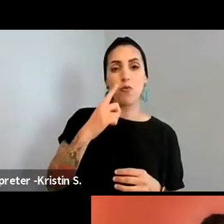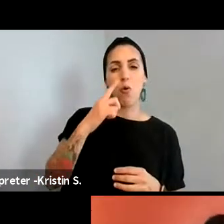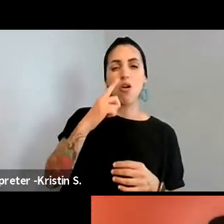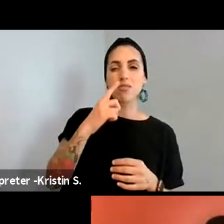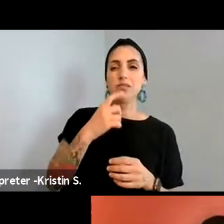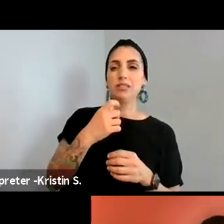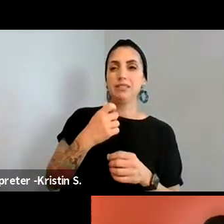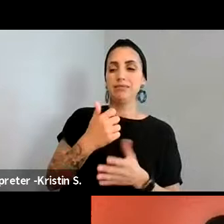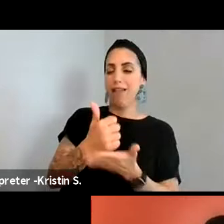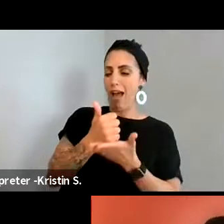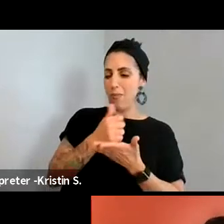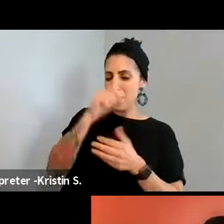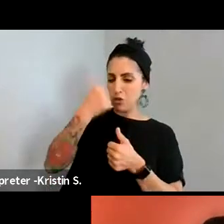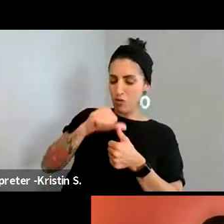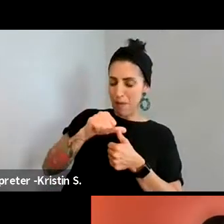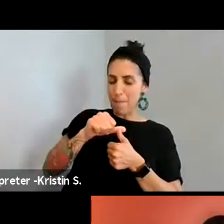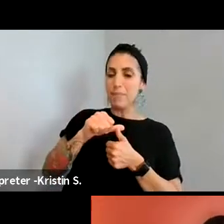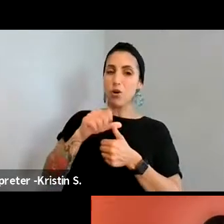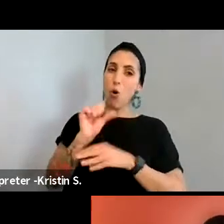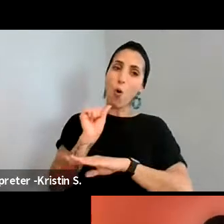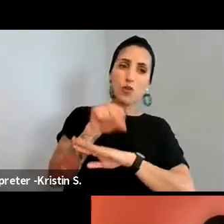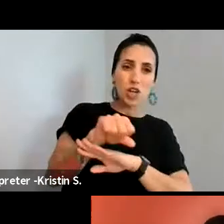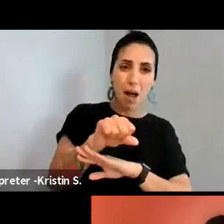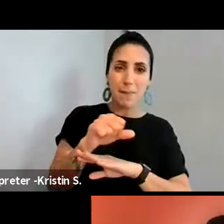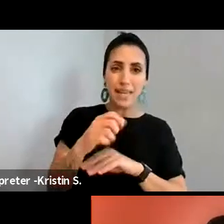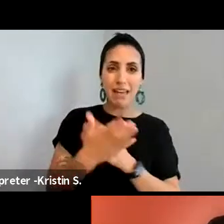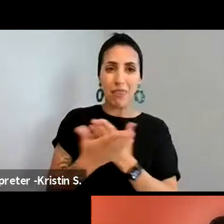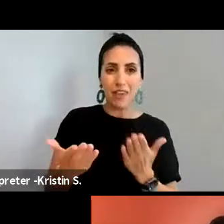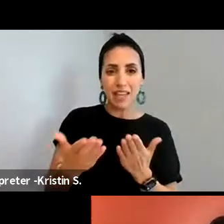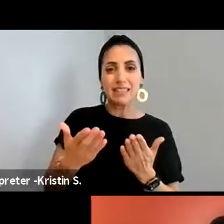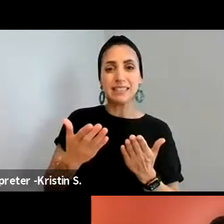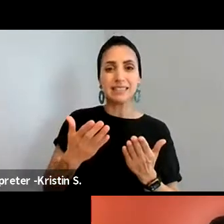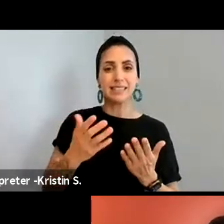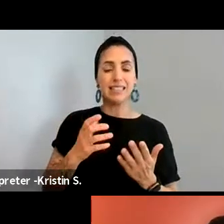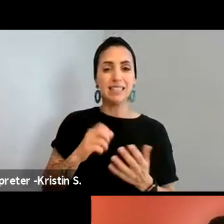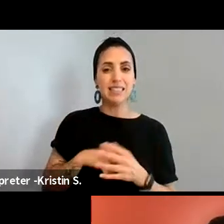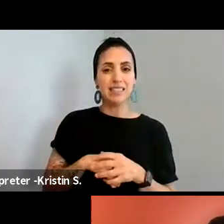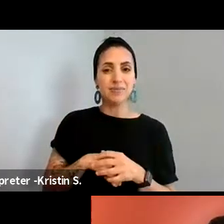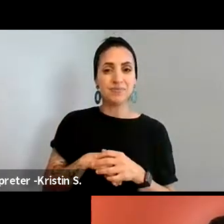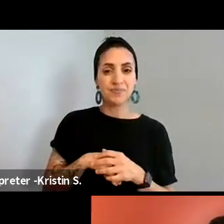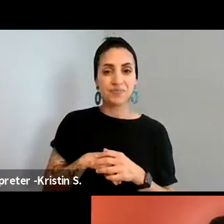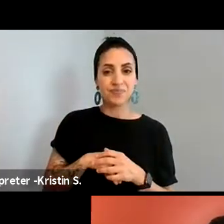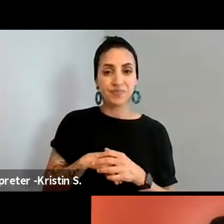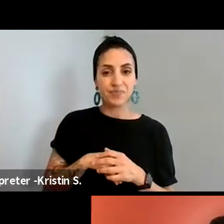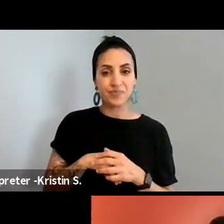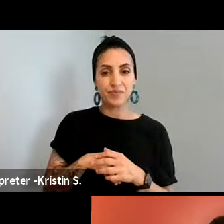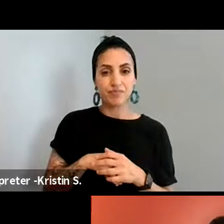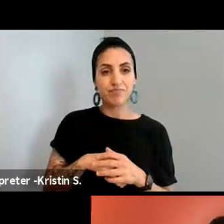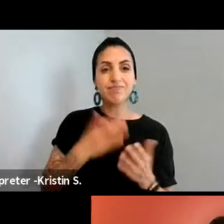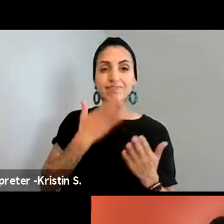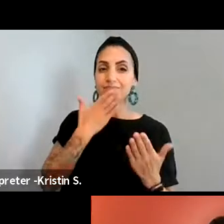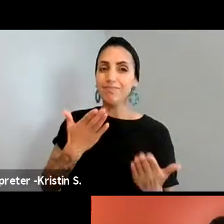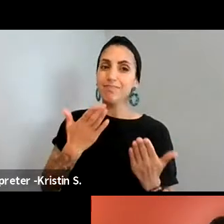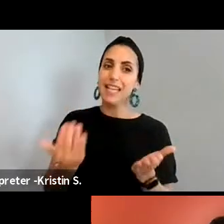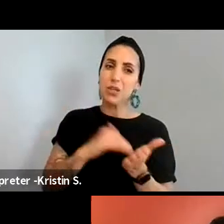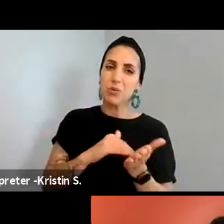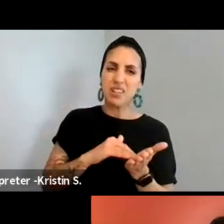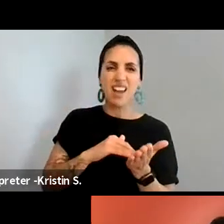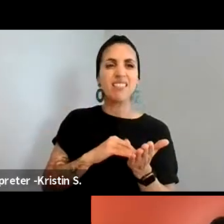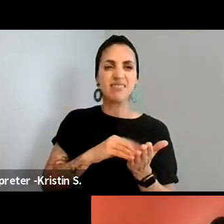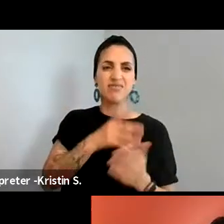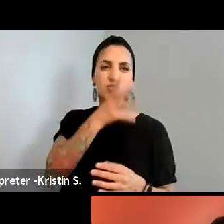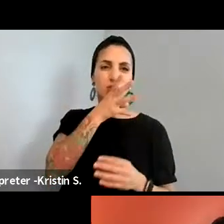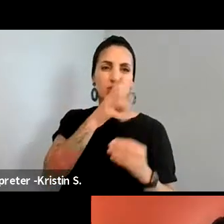And that the sort of way in which that gets operationalized. And thank you again, of course, about talking